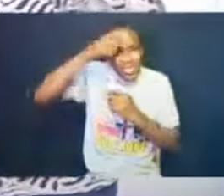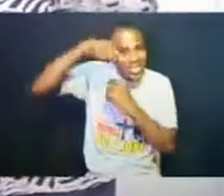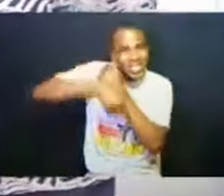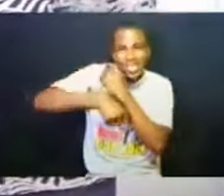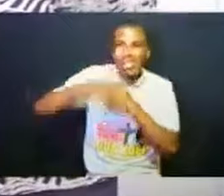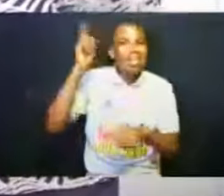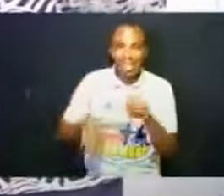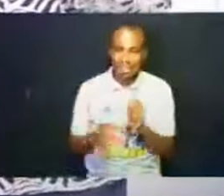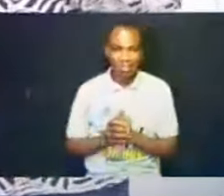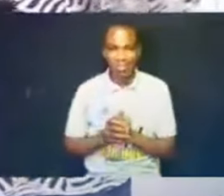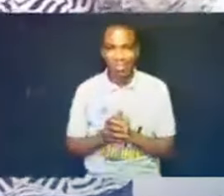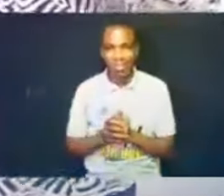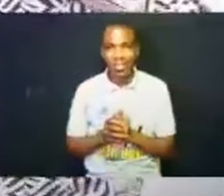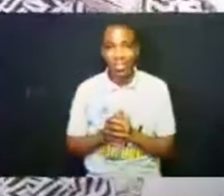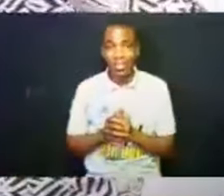is a triune being,